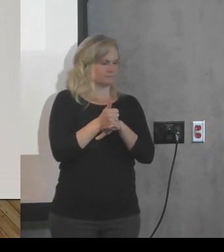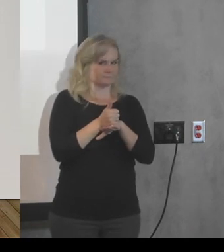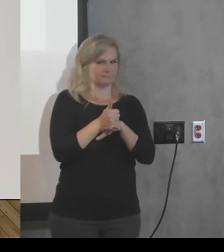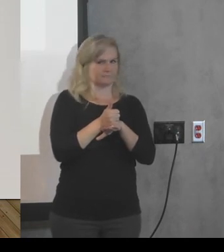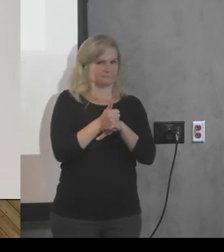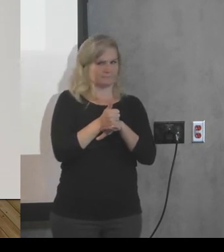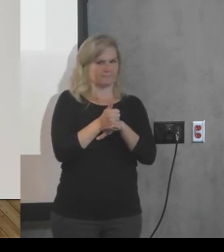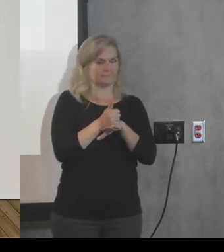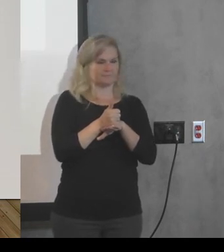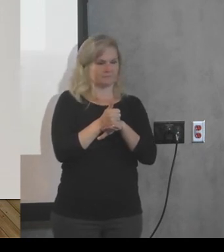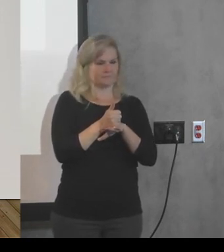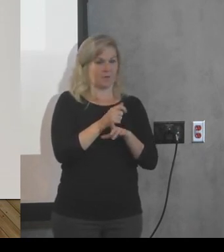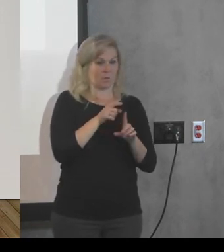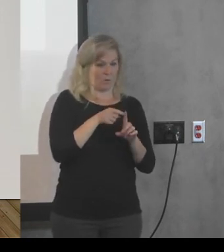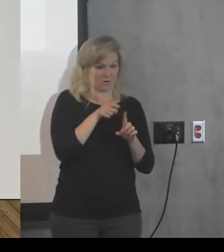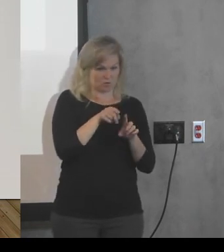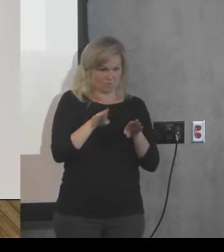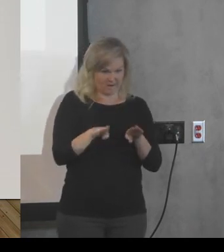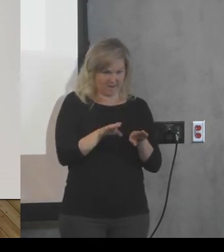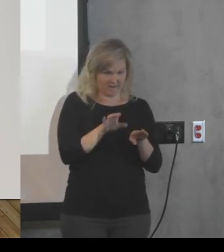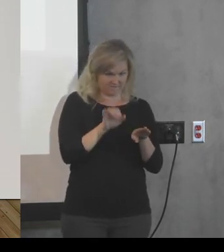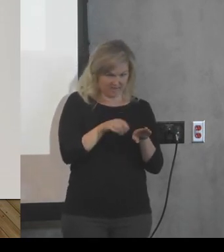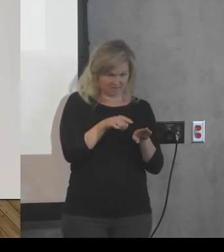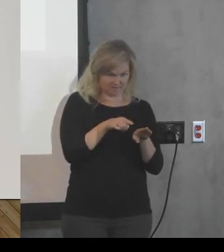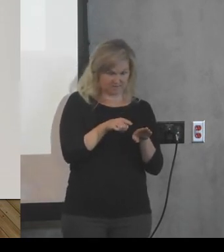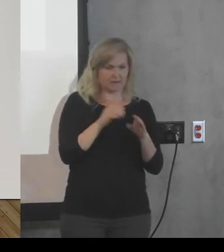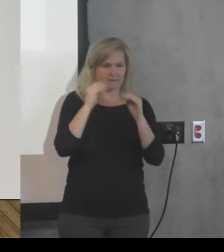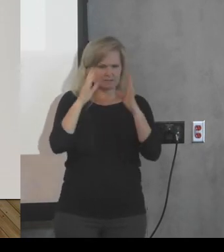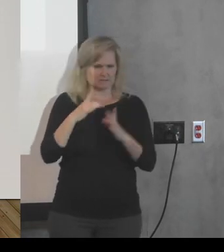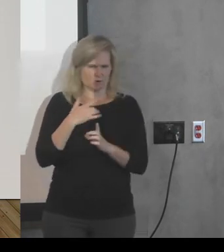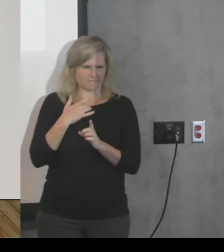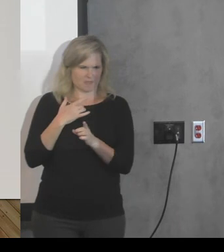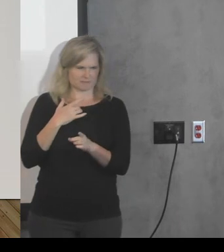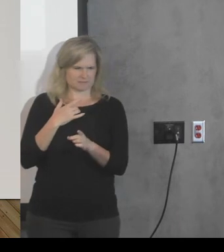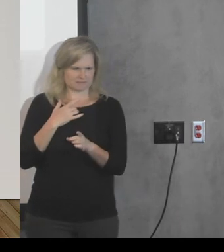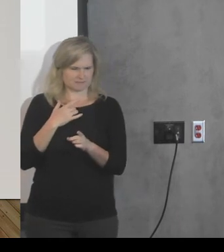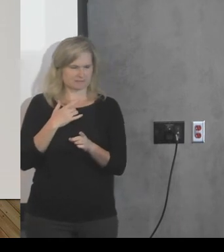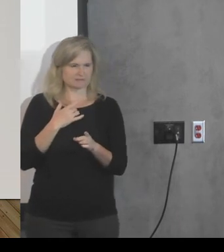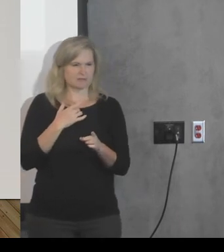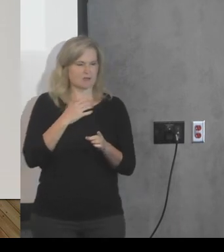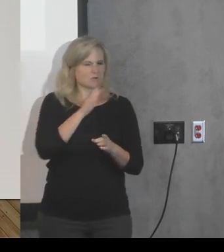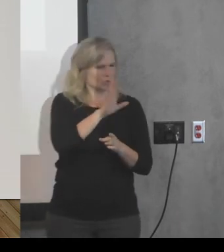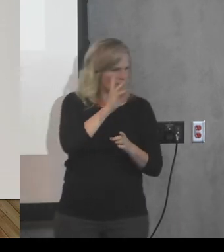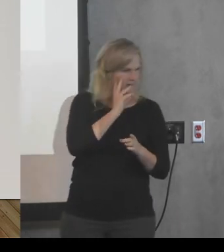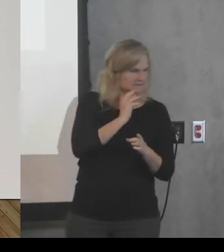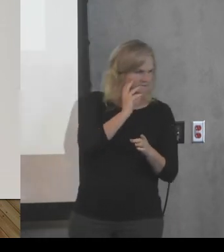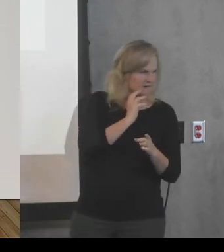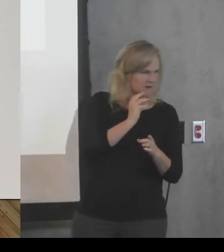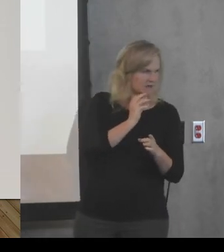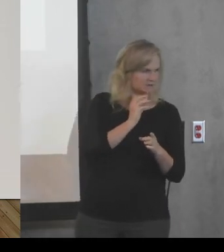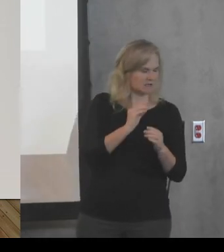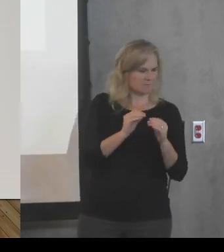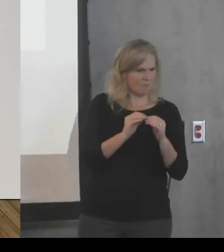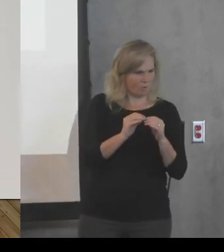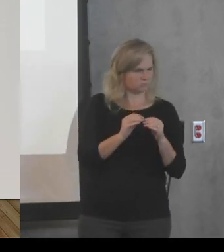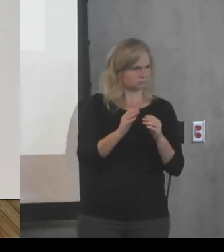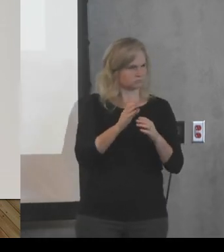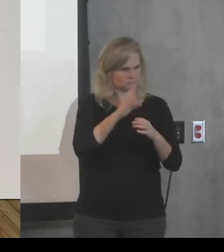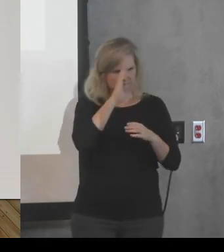when you behave this way, this is how the teacher feels, this is your experience, and it goes to